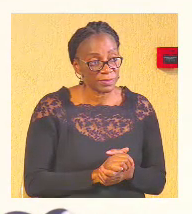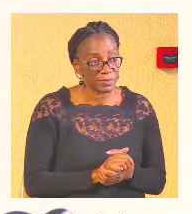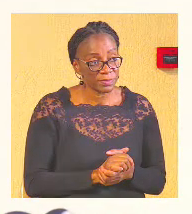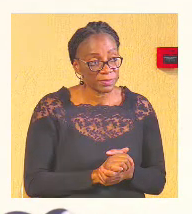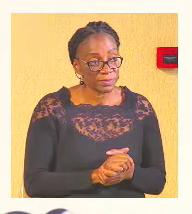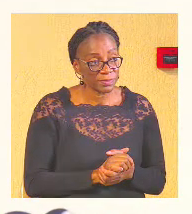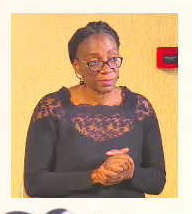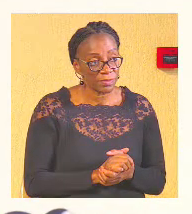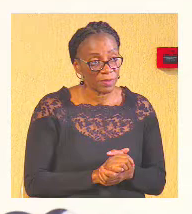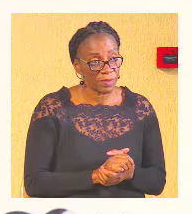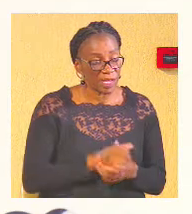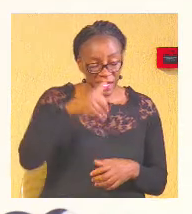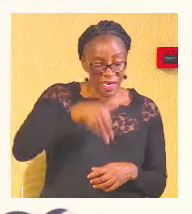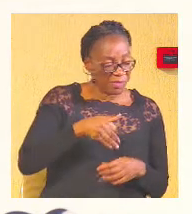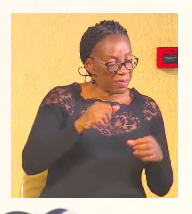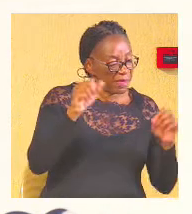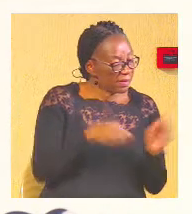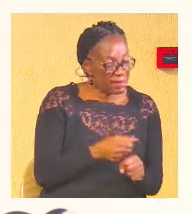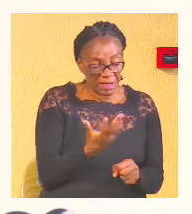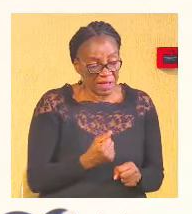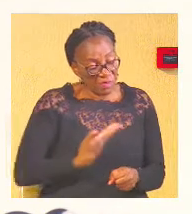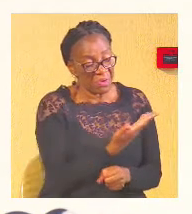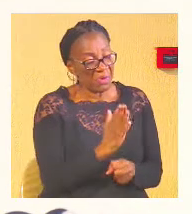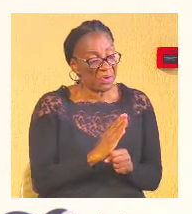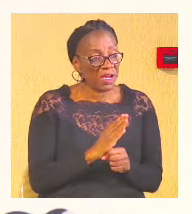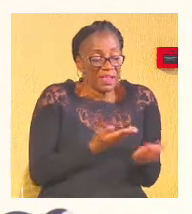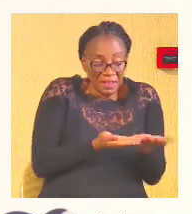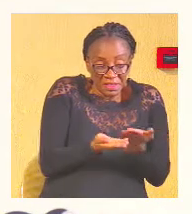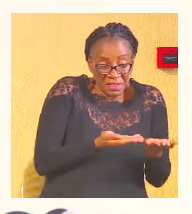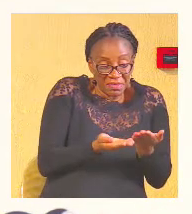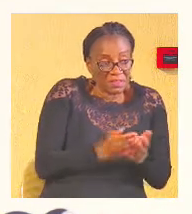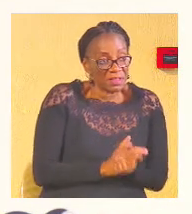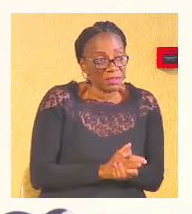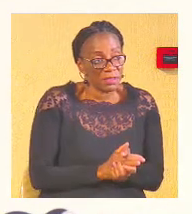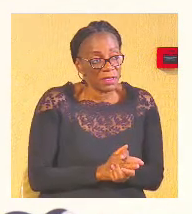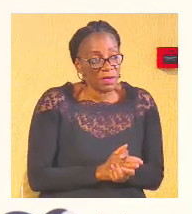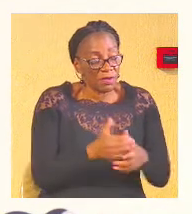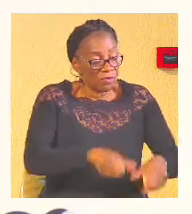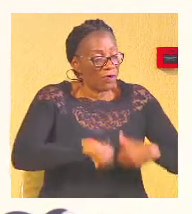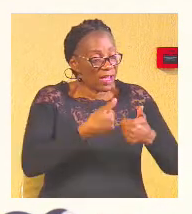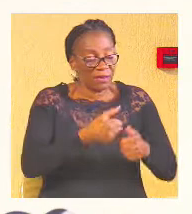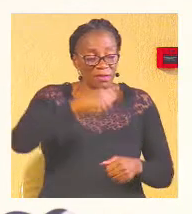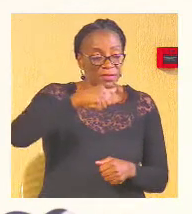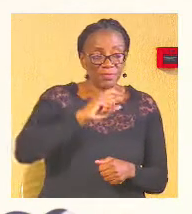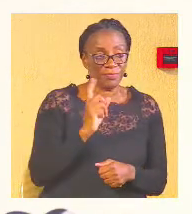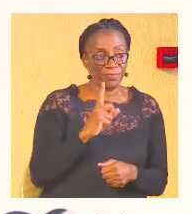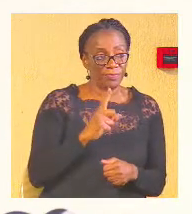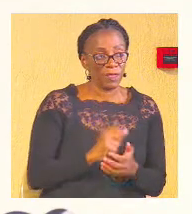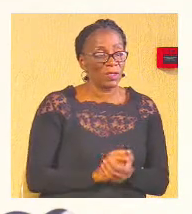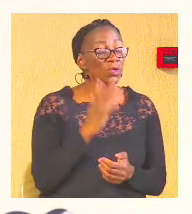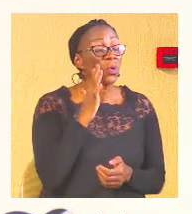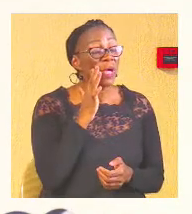capacities that are available out there in the health industry. So for that reason, wherever